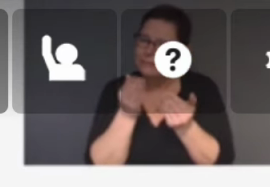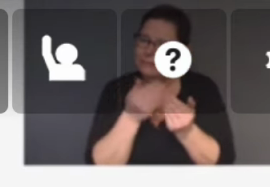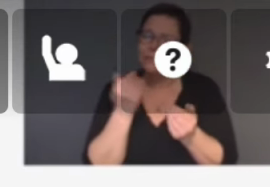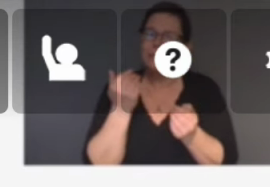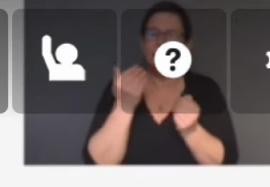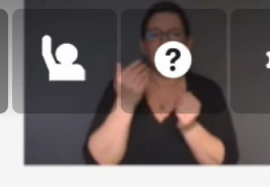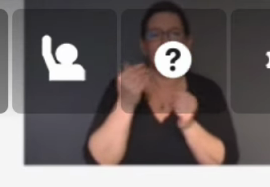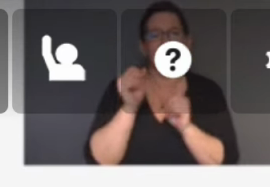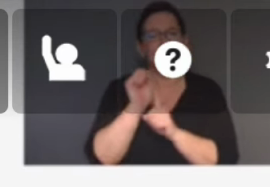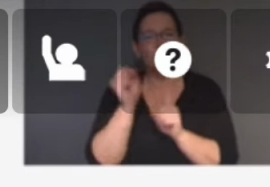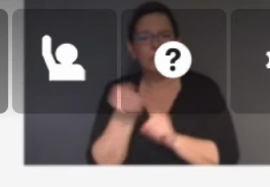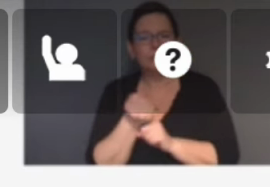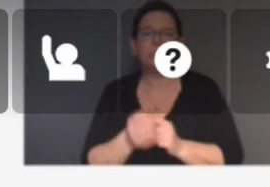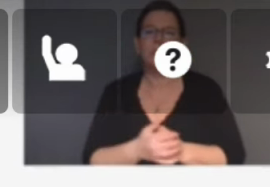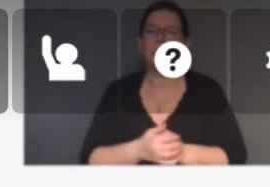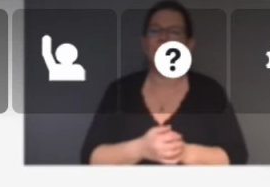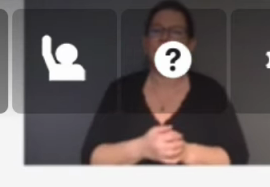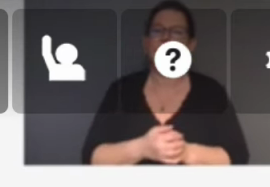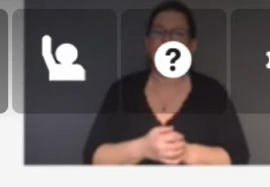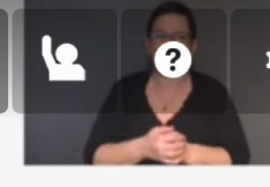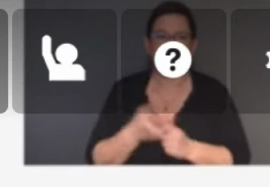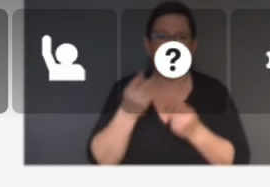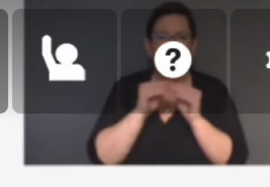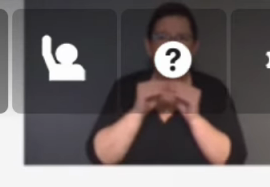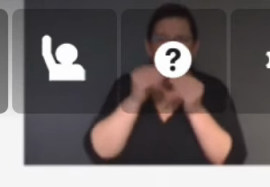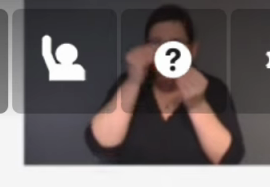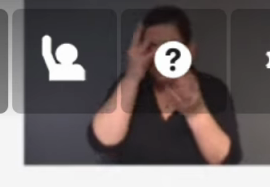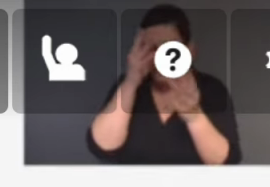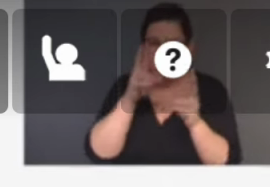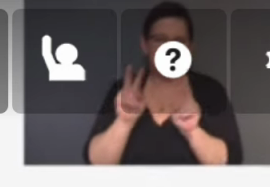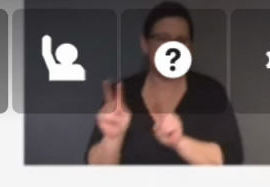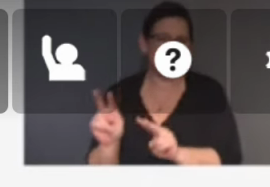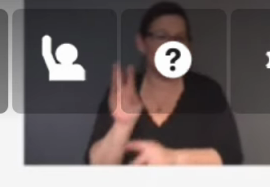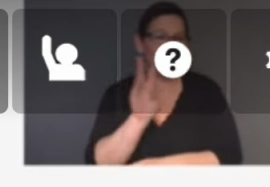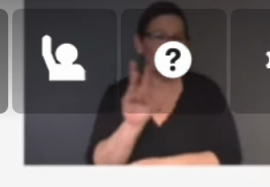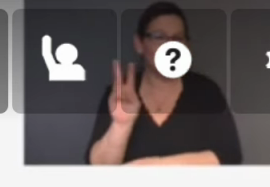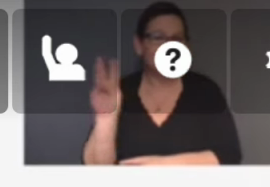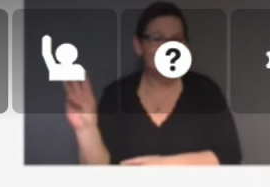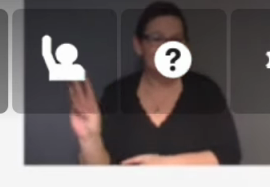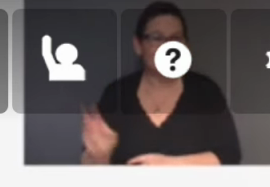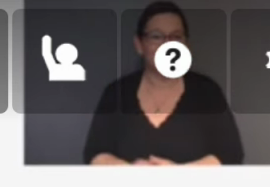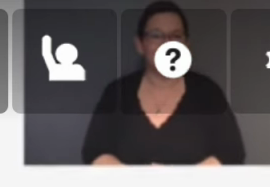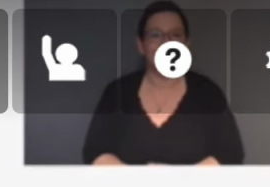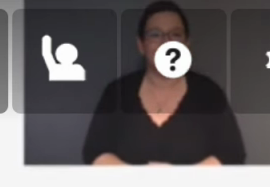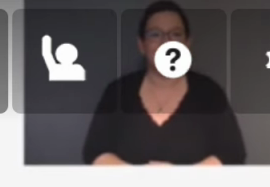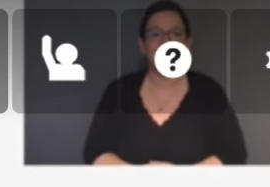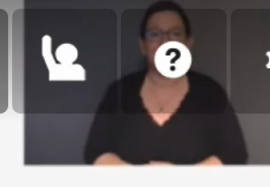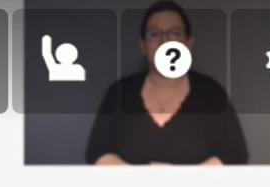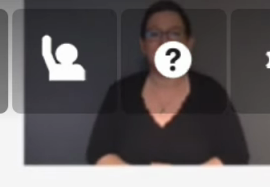You can also get help from a family member, a friend, or a tax preparer.